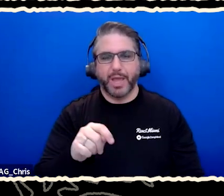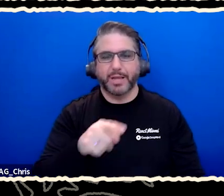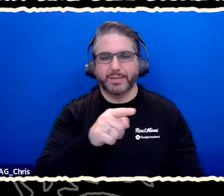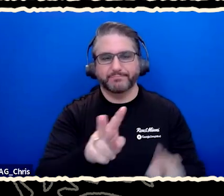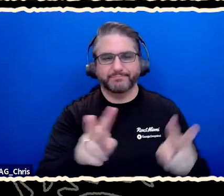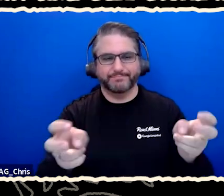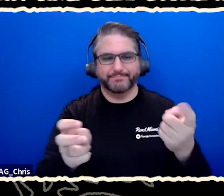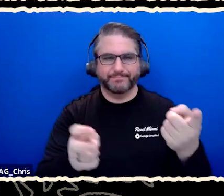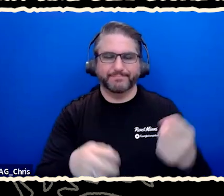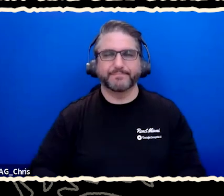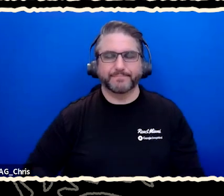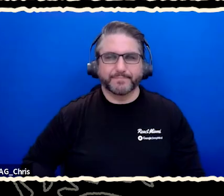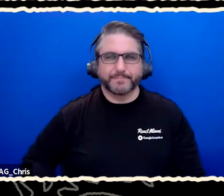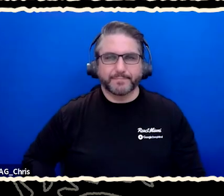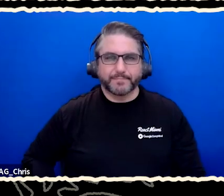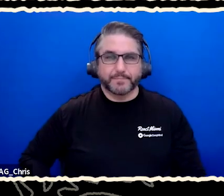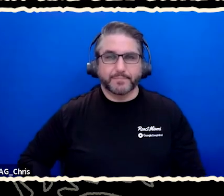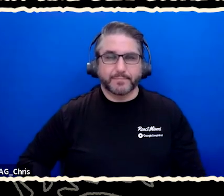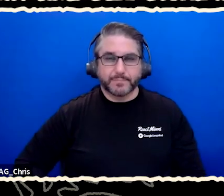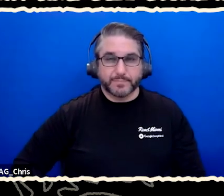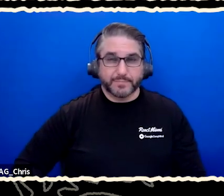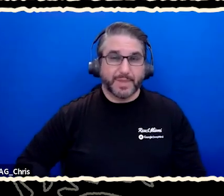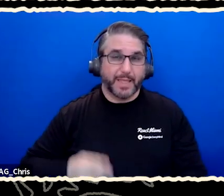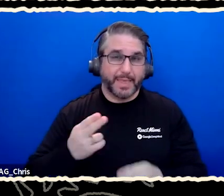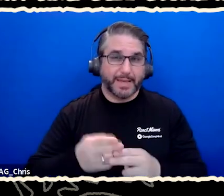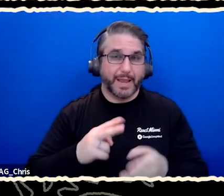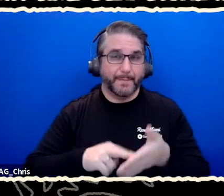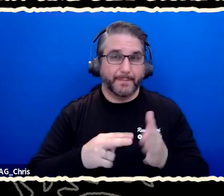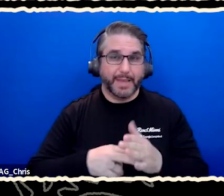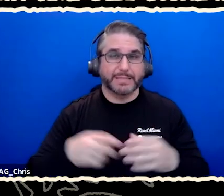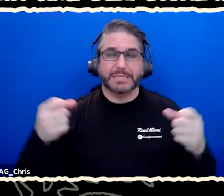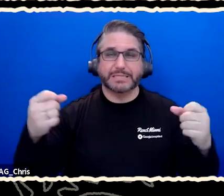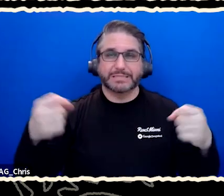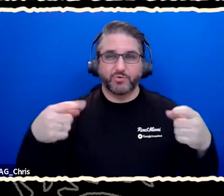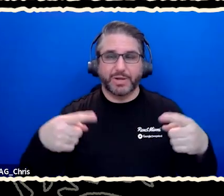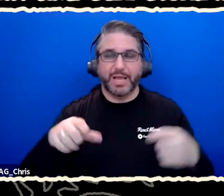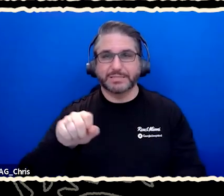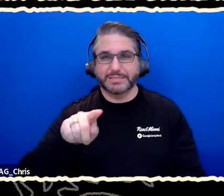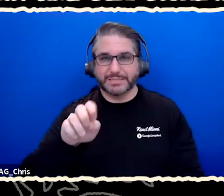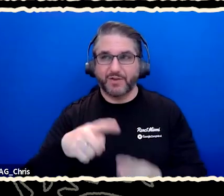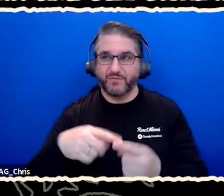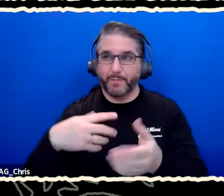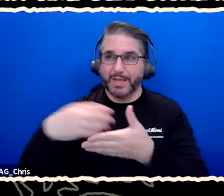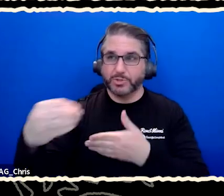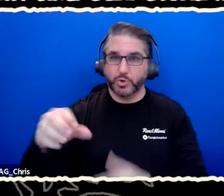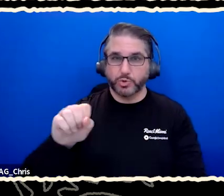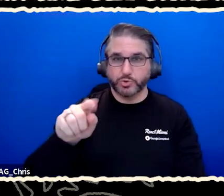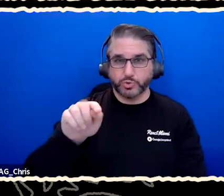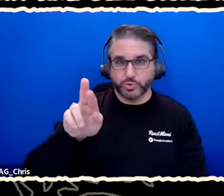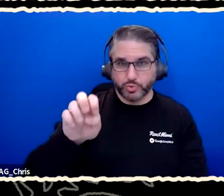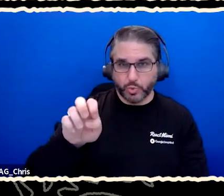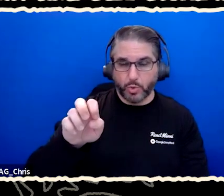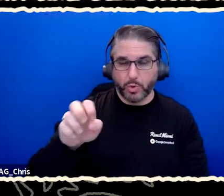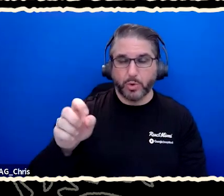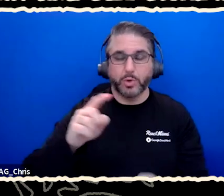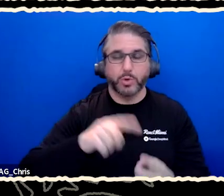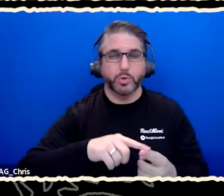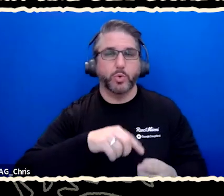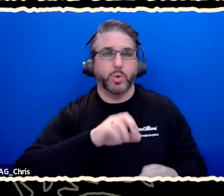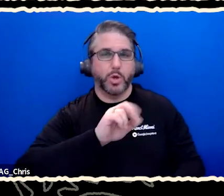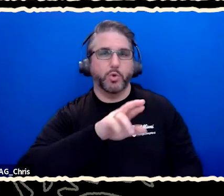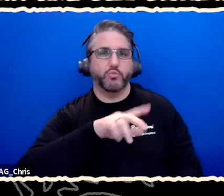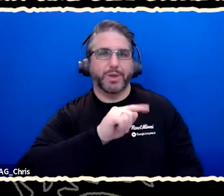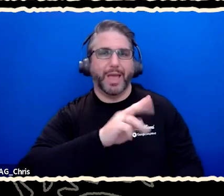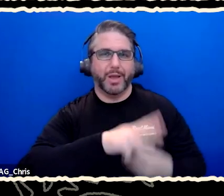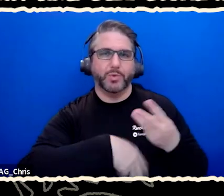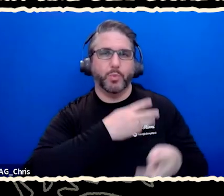hook. As the name suggests, it synchronizes the state coming from an external store to React